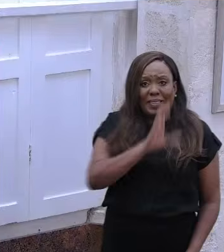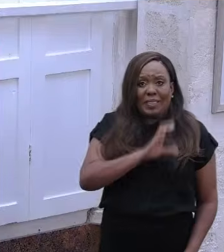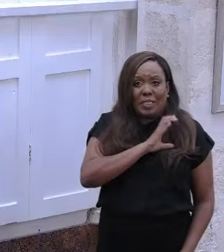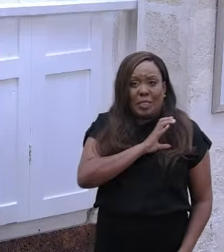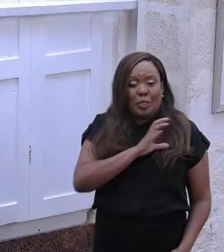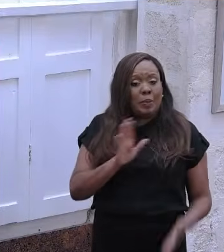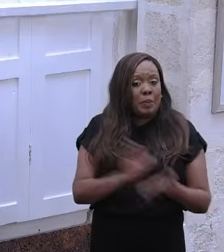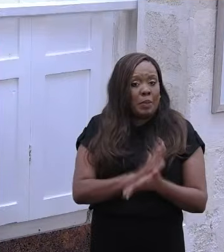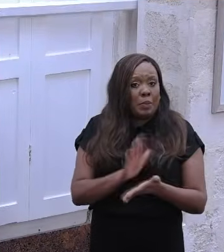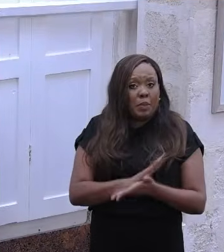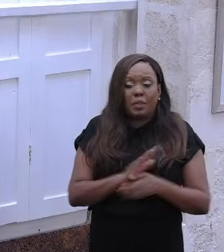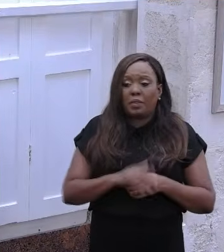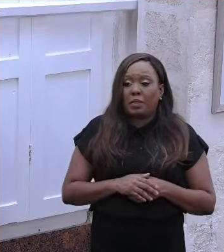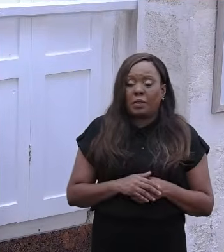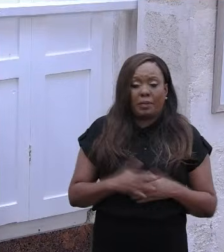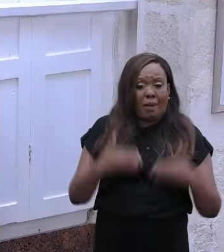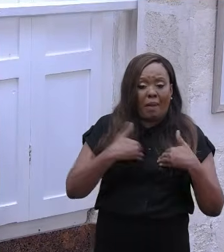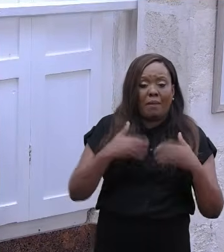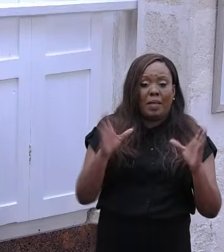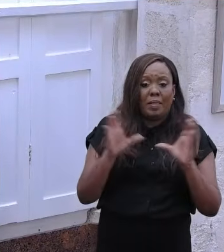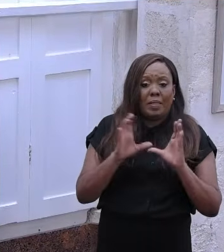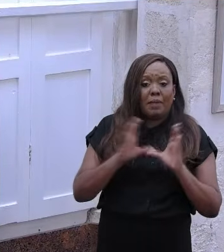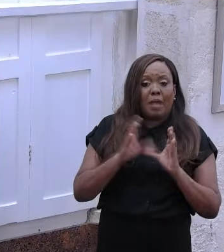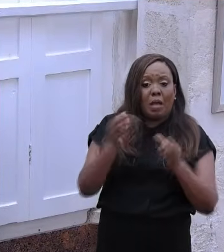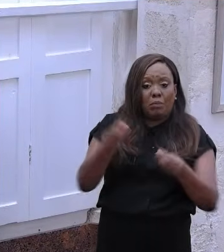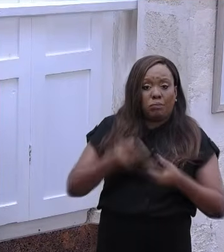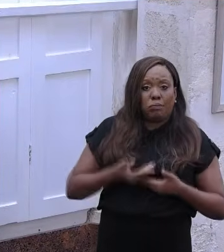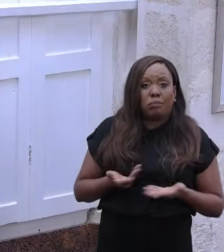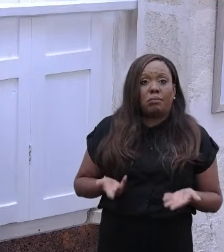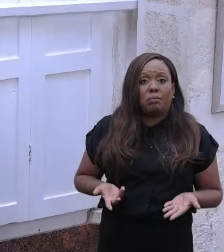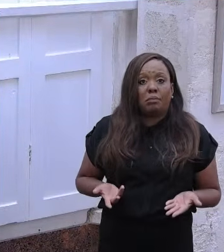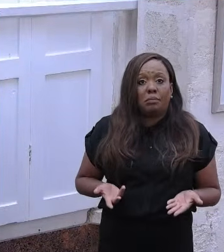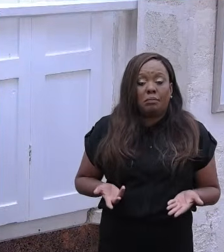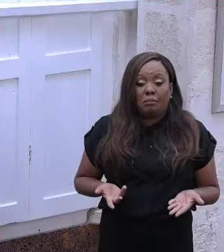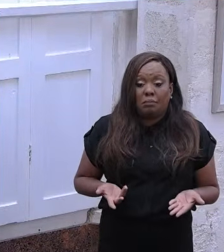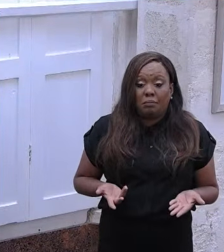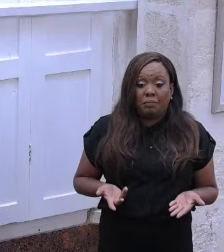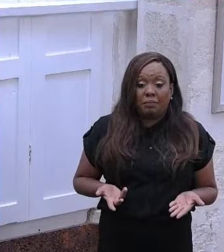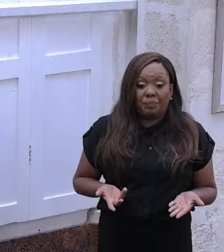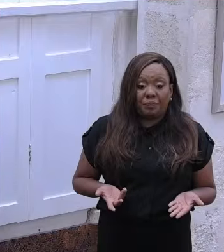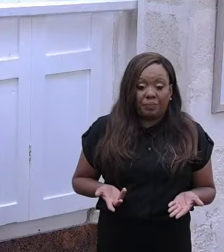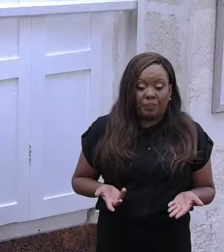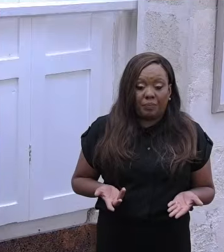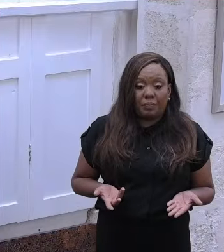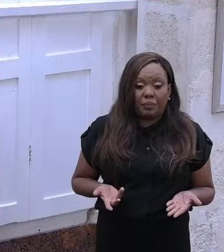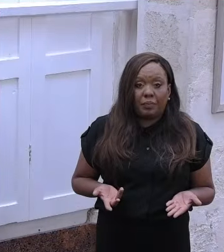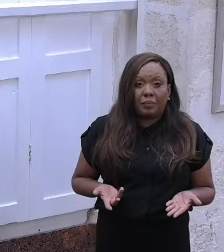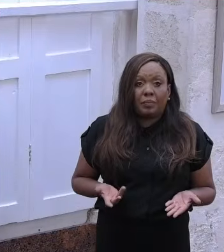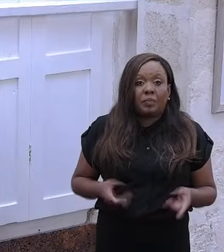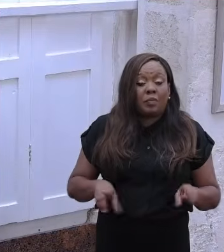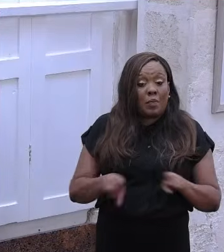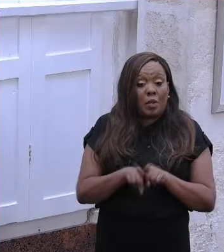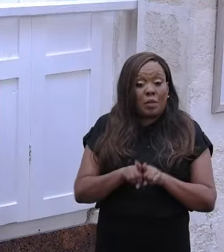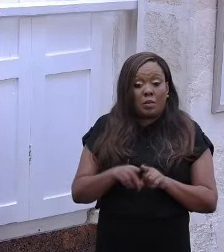that certificate given to you. It has happened as well for permanent residents